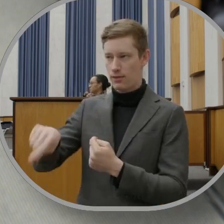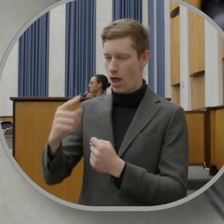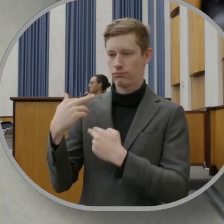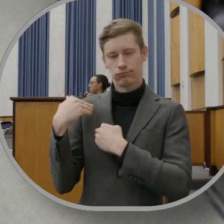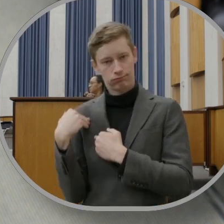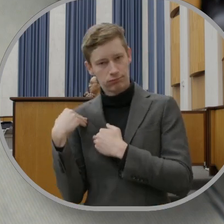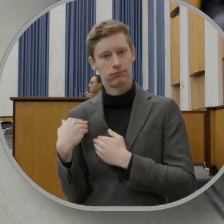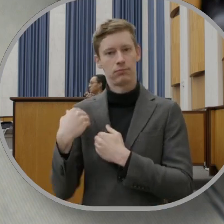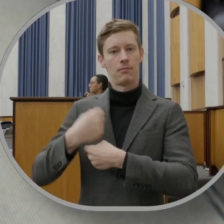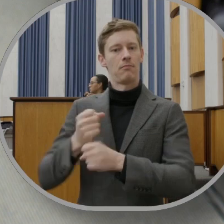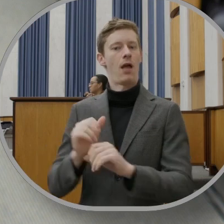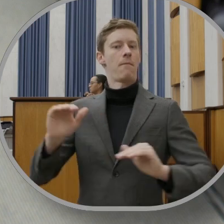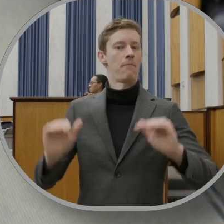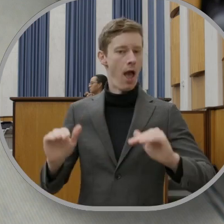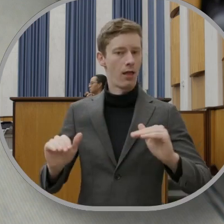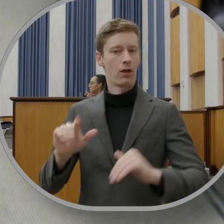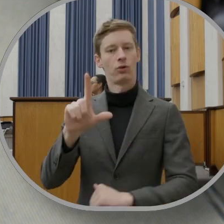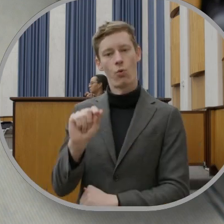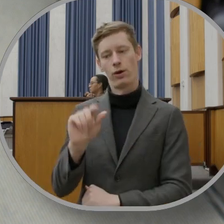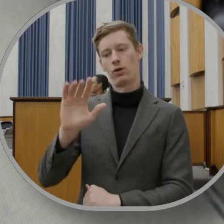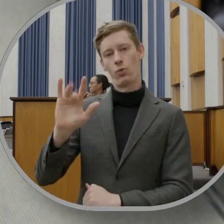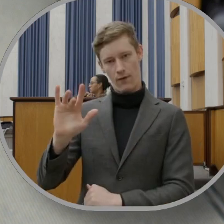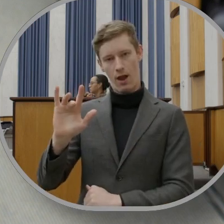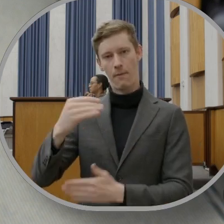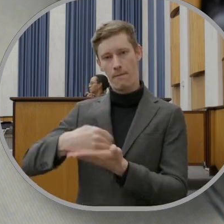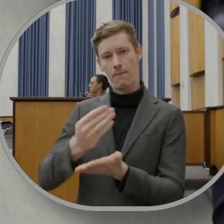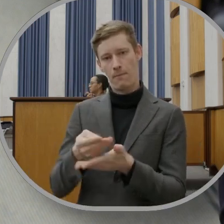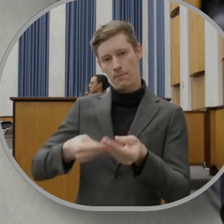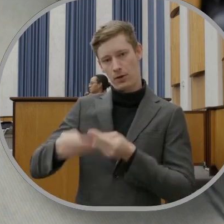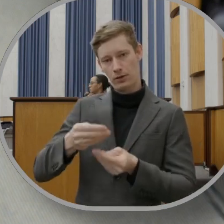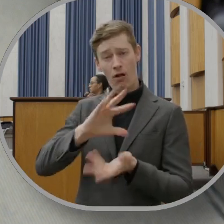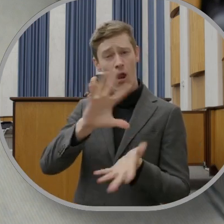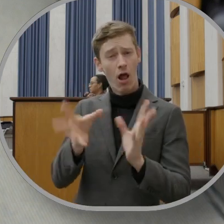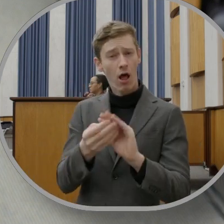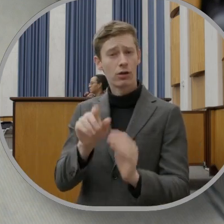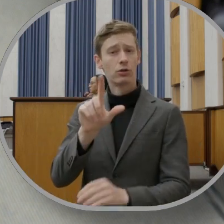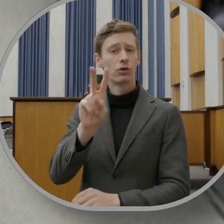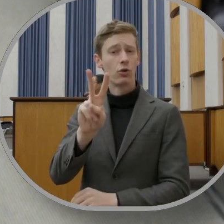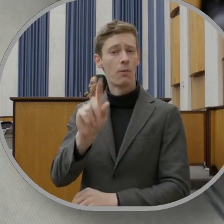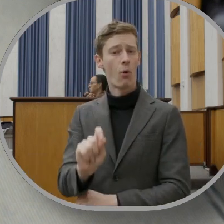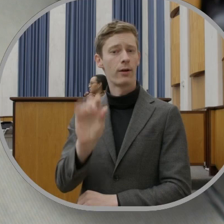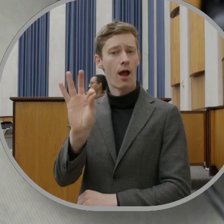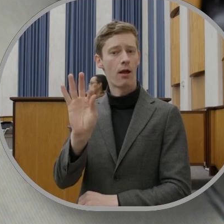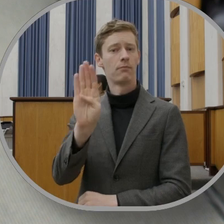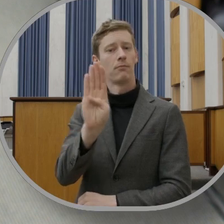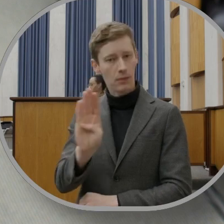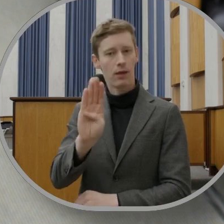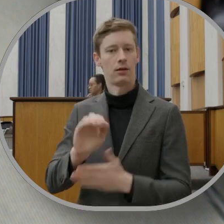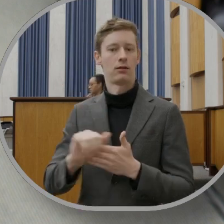year 2025 budget. This is a $2.9 billion spending